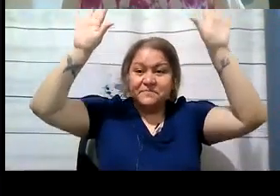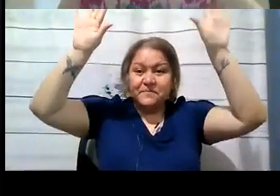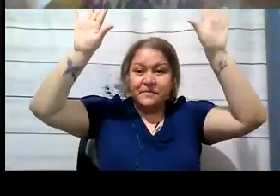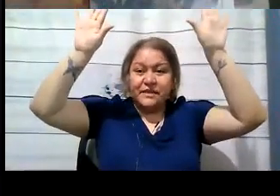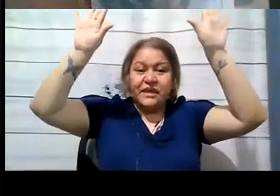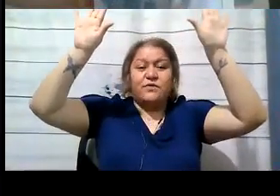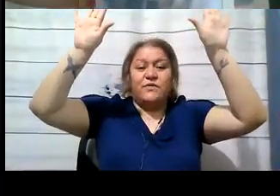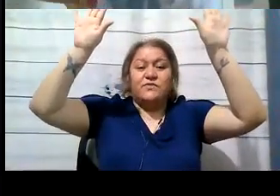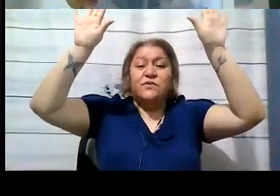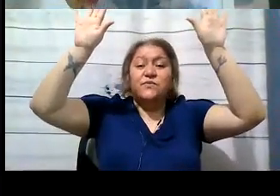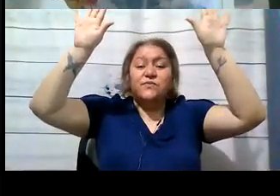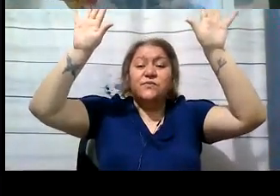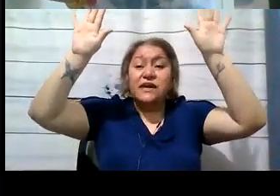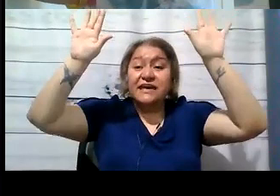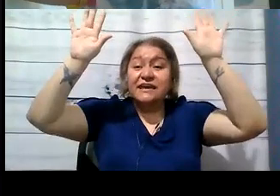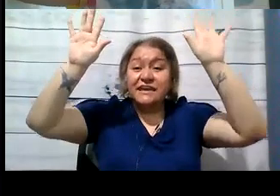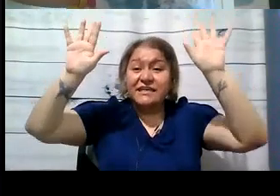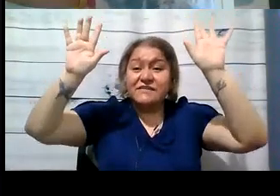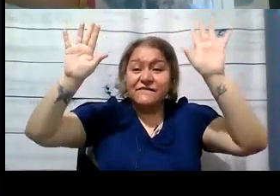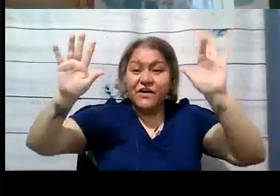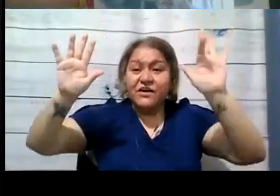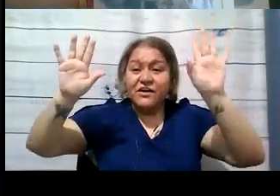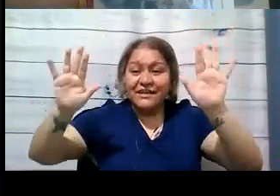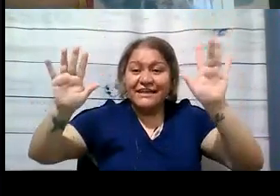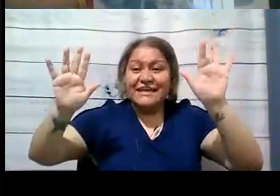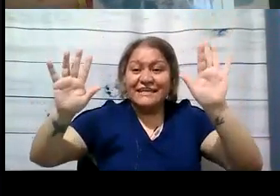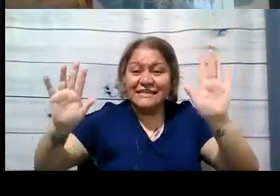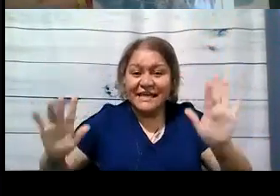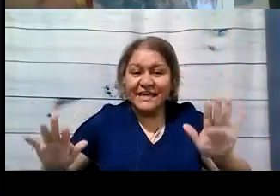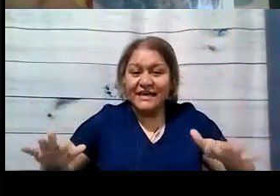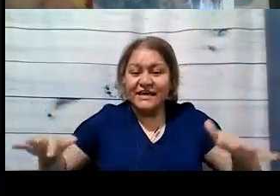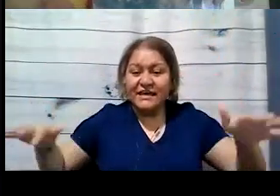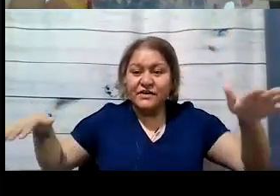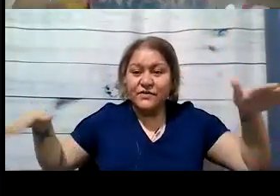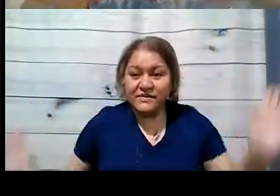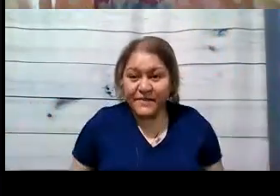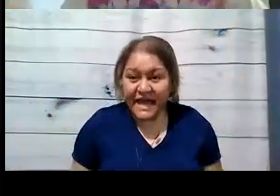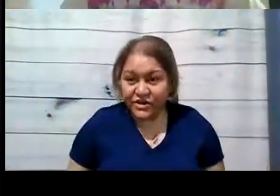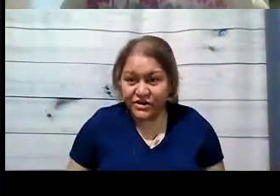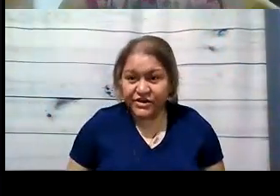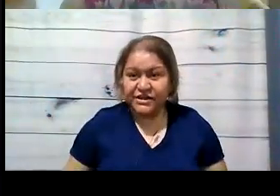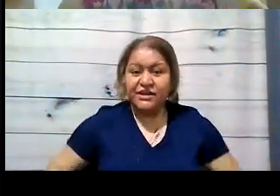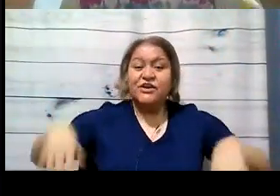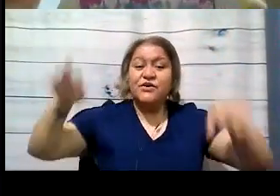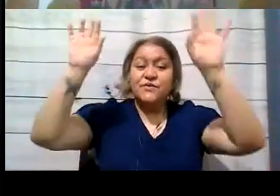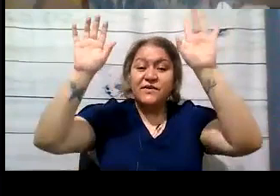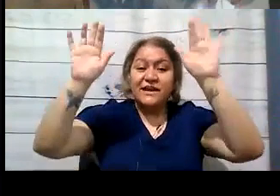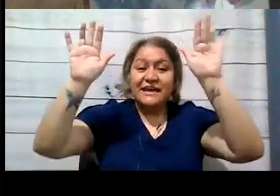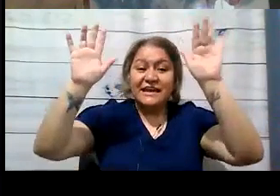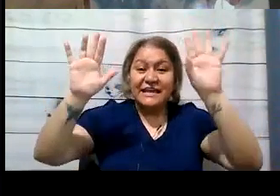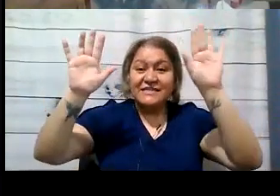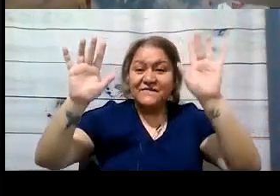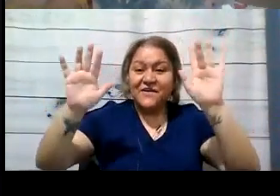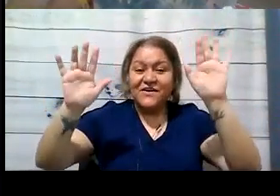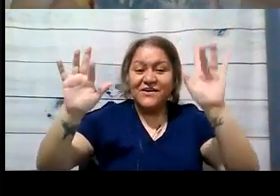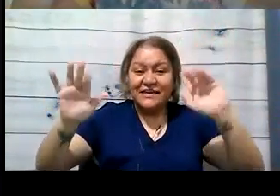high. It goes, rain is falling down, splash.